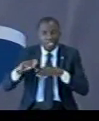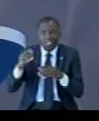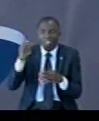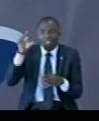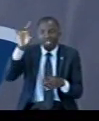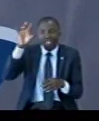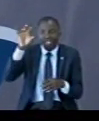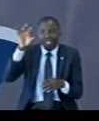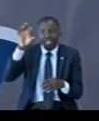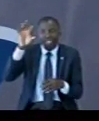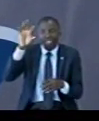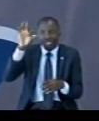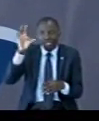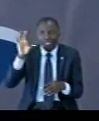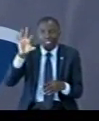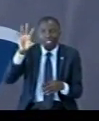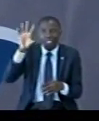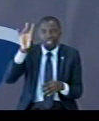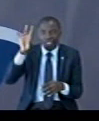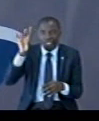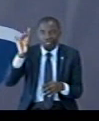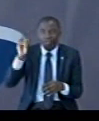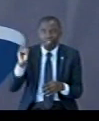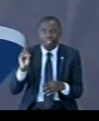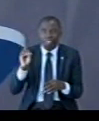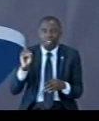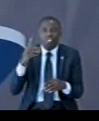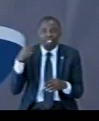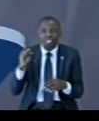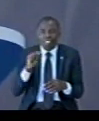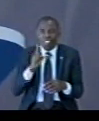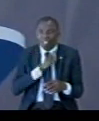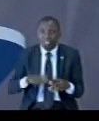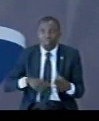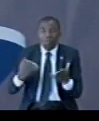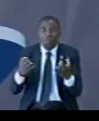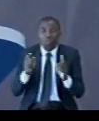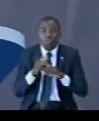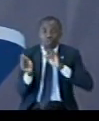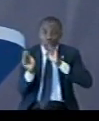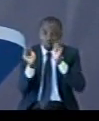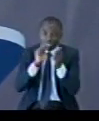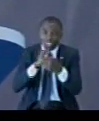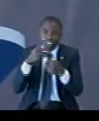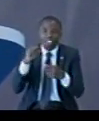God wanted to change the landscape of Christianity in Nigeria